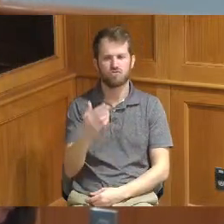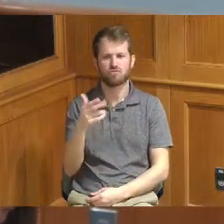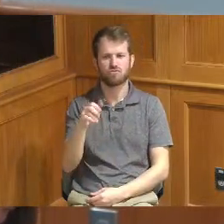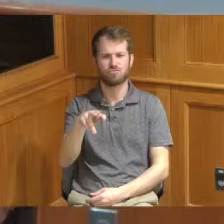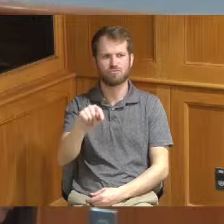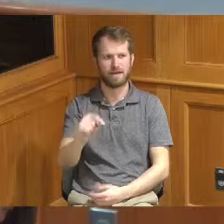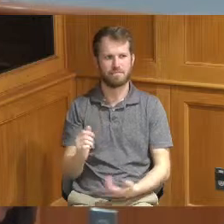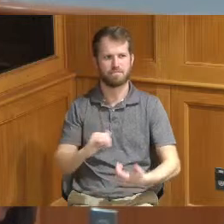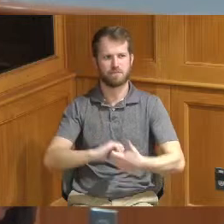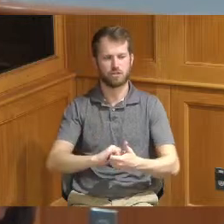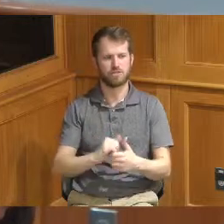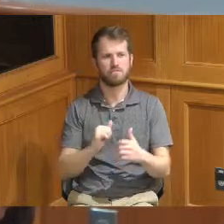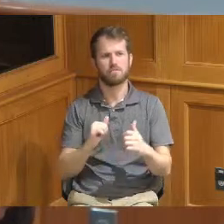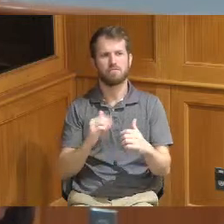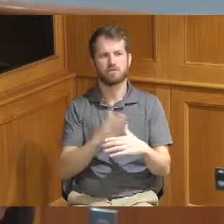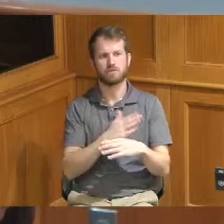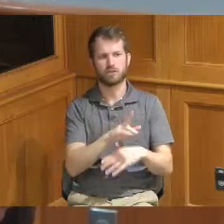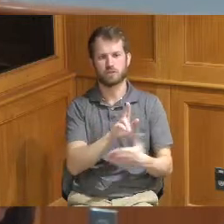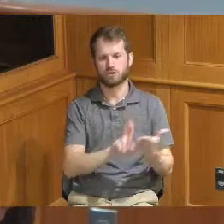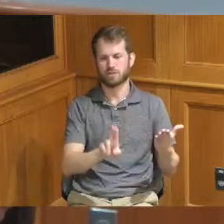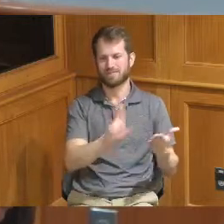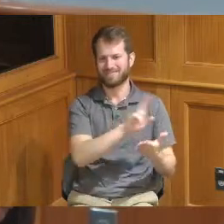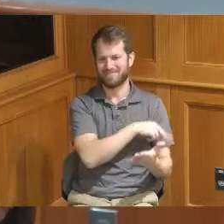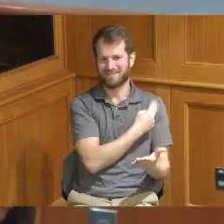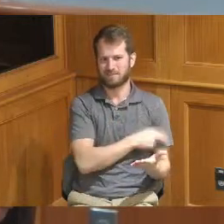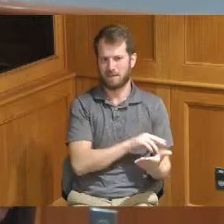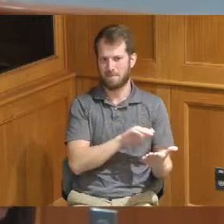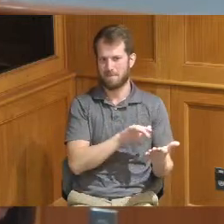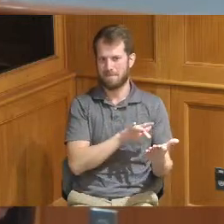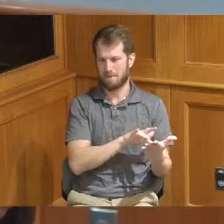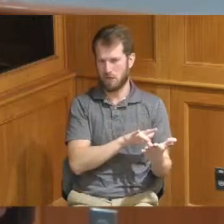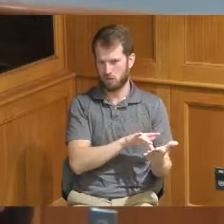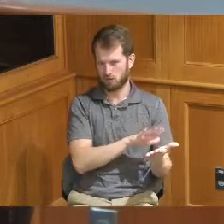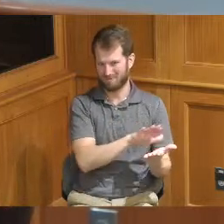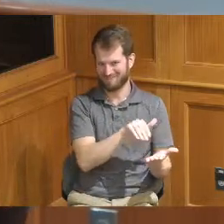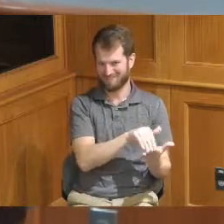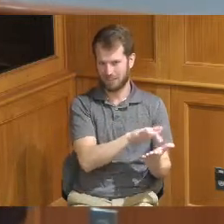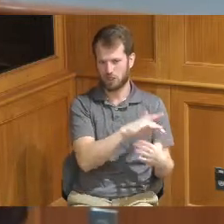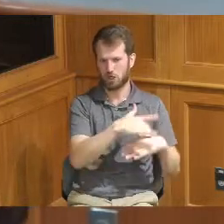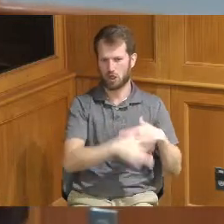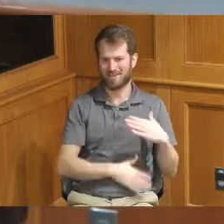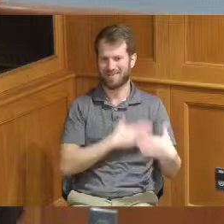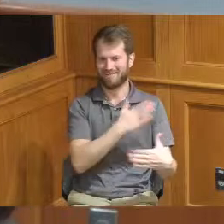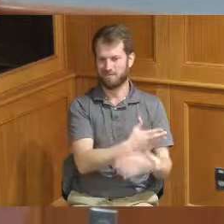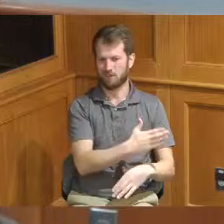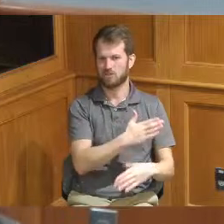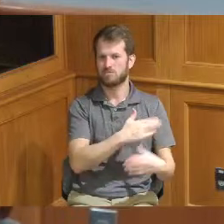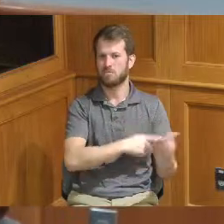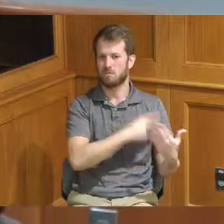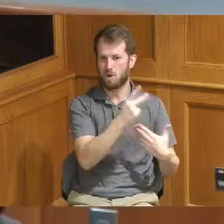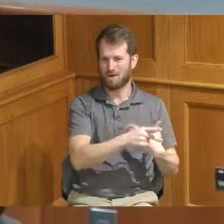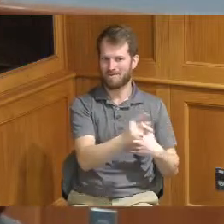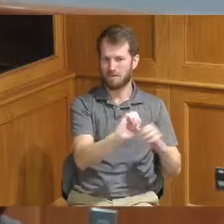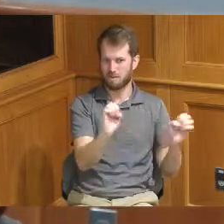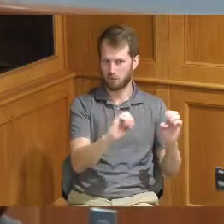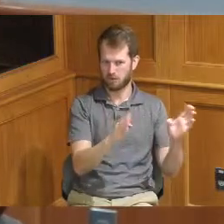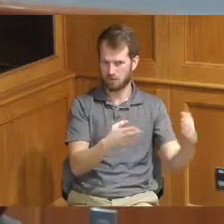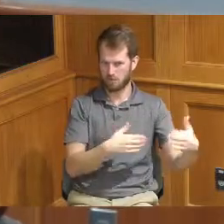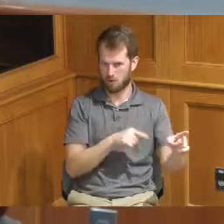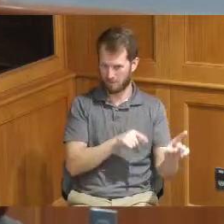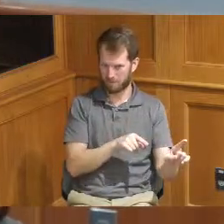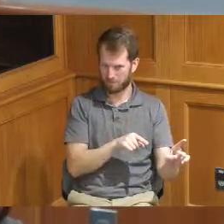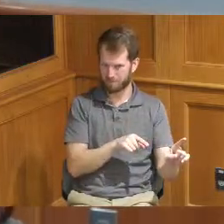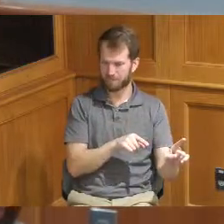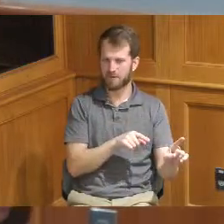between university hospitals, medical centers, early intervention program in the emergency department, and